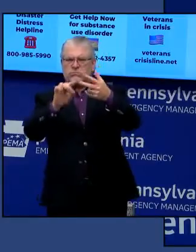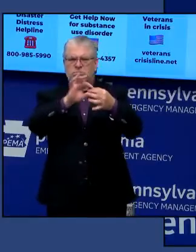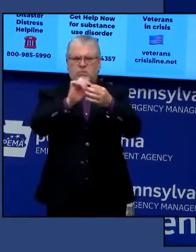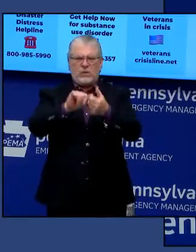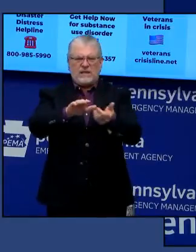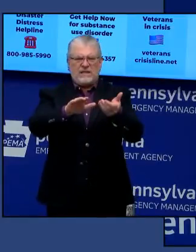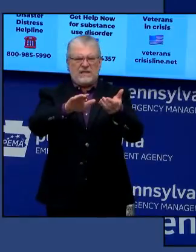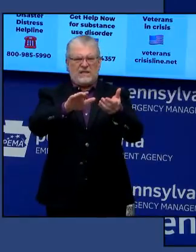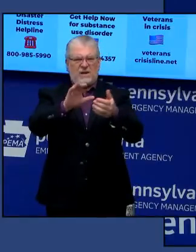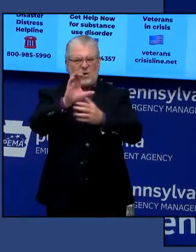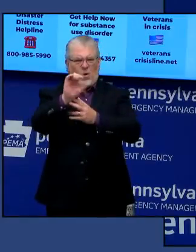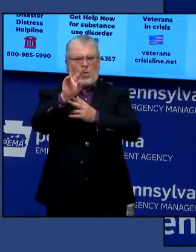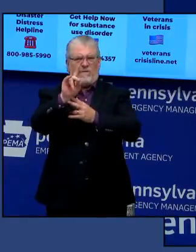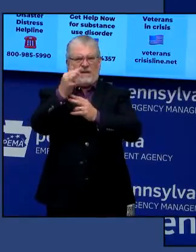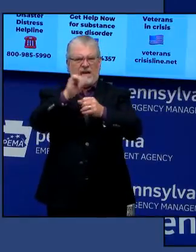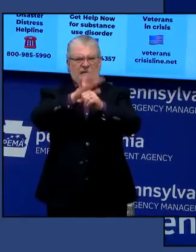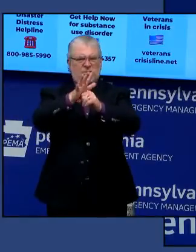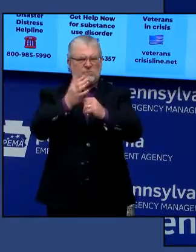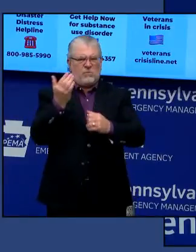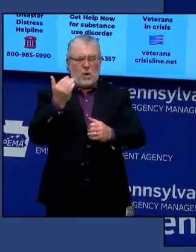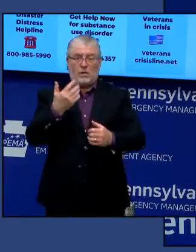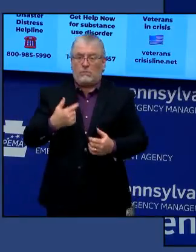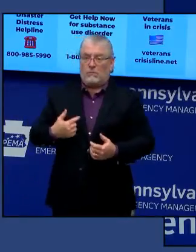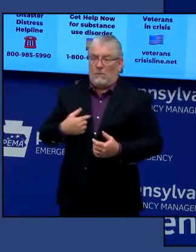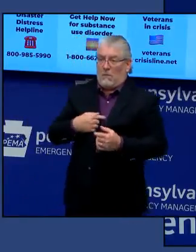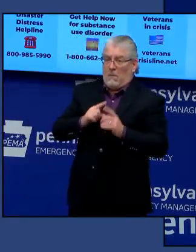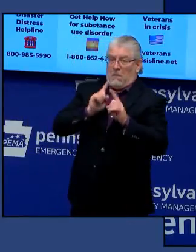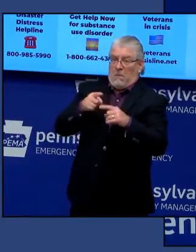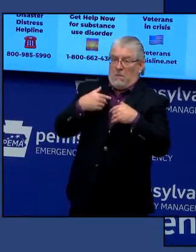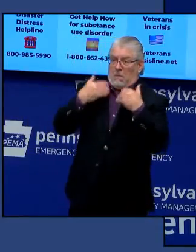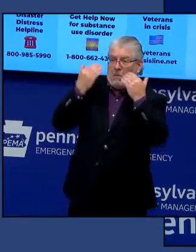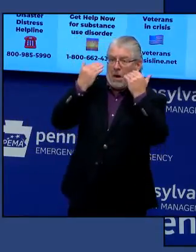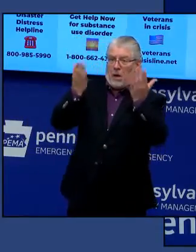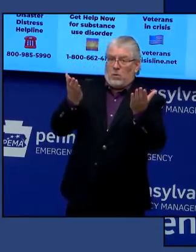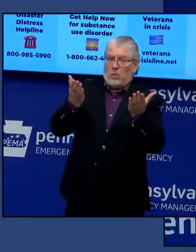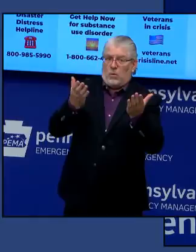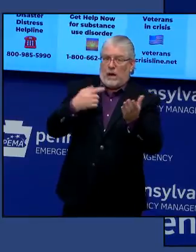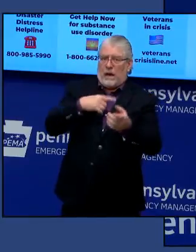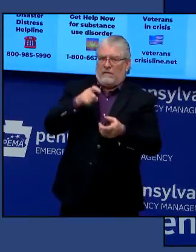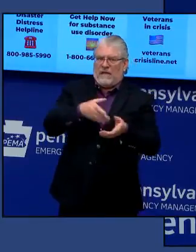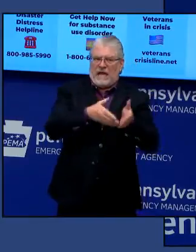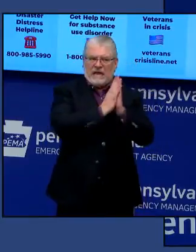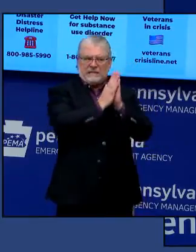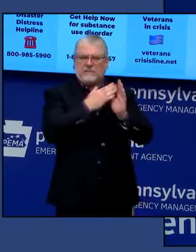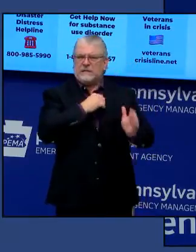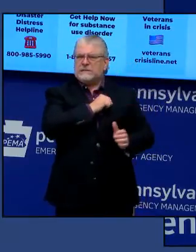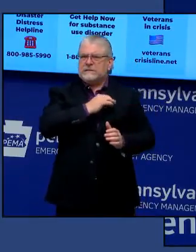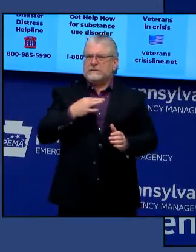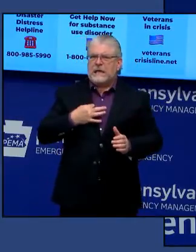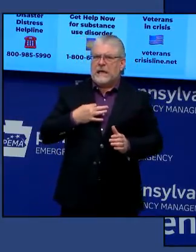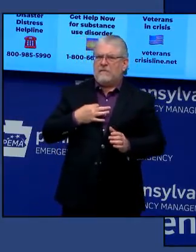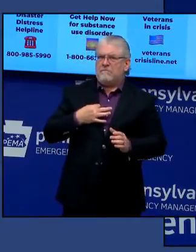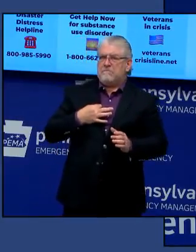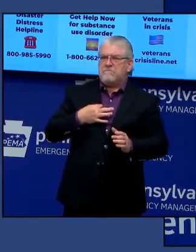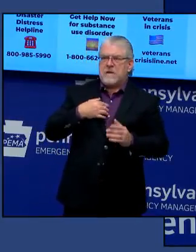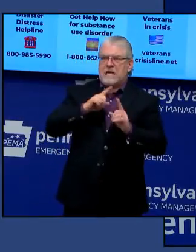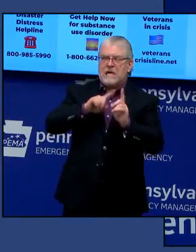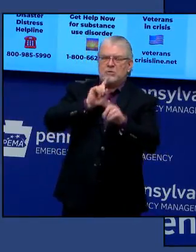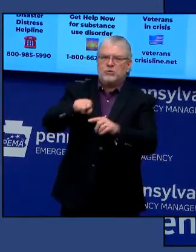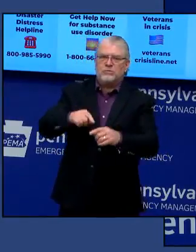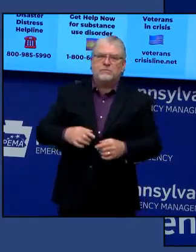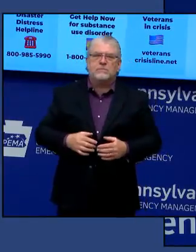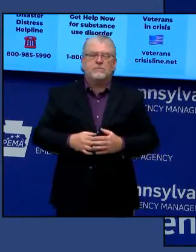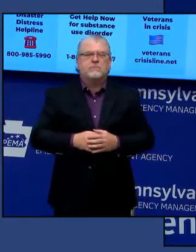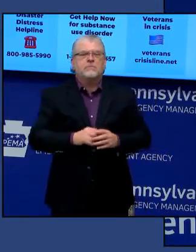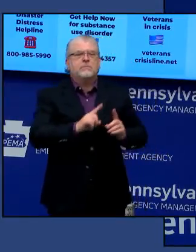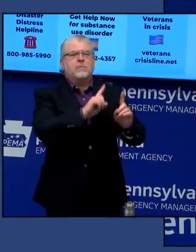have to check with our staff. I believe you may have answered this, but in case there's more to elaborate, what guidance will you share with Rep. Benninghoff